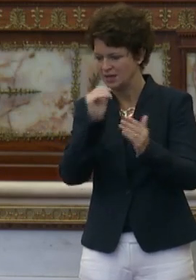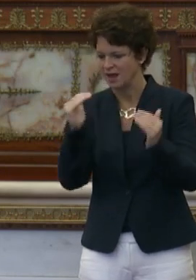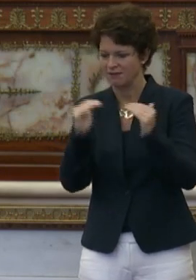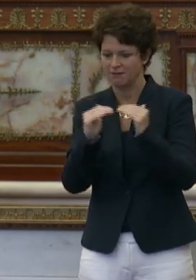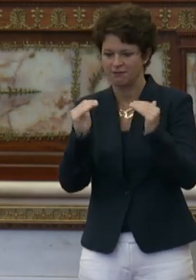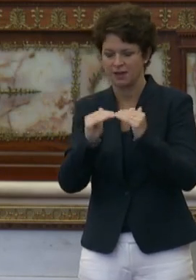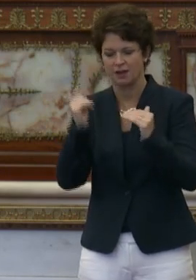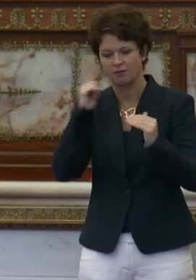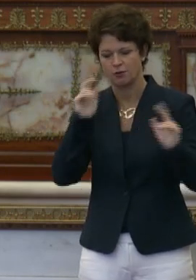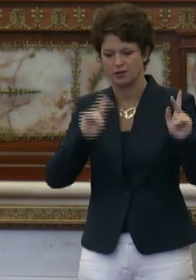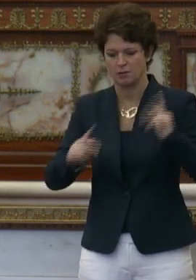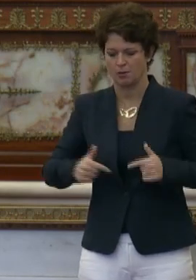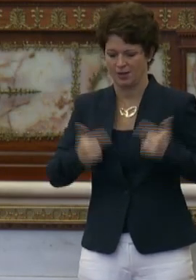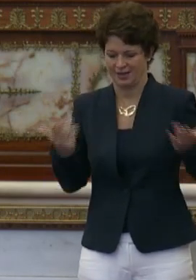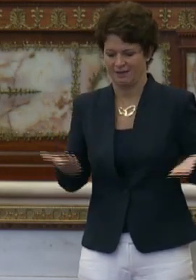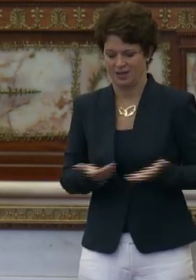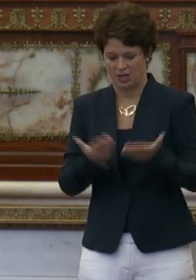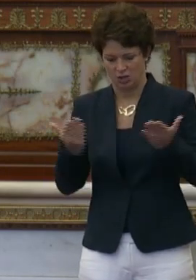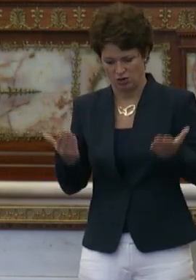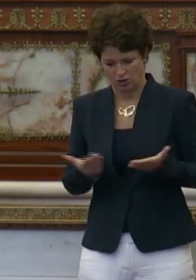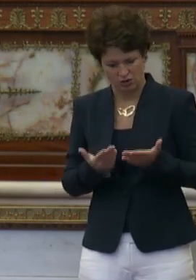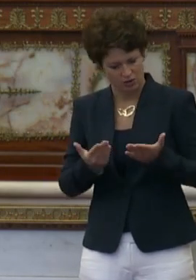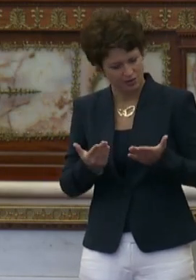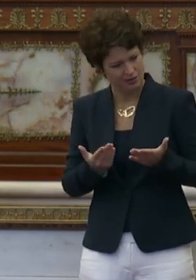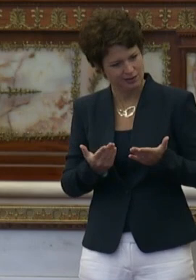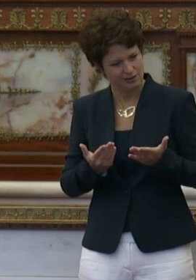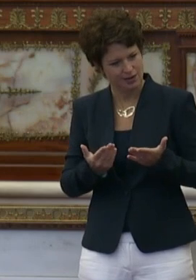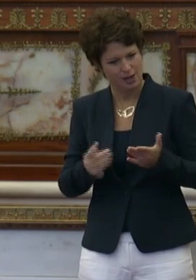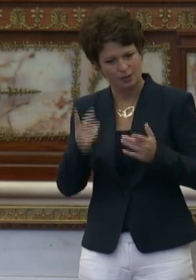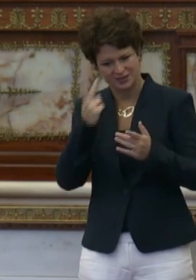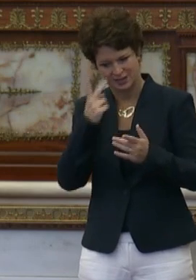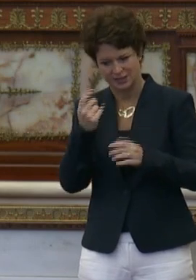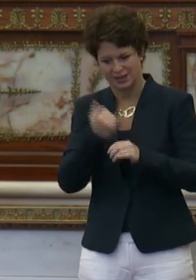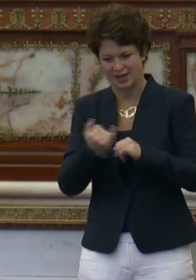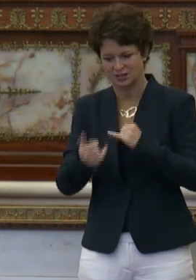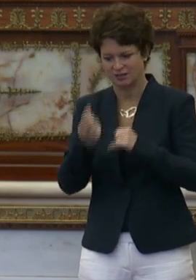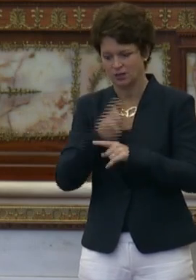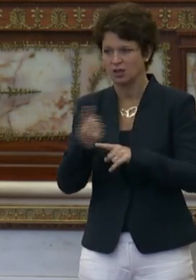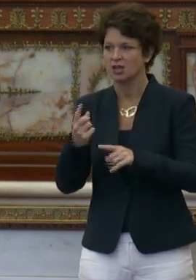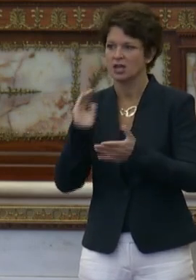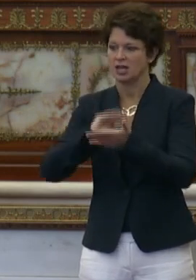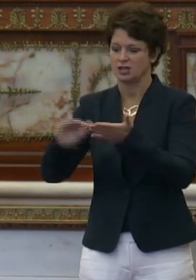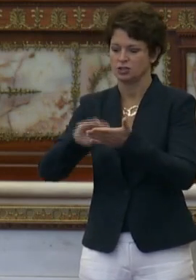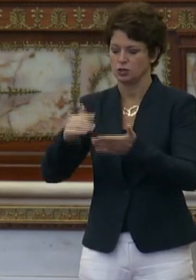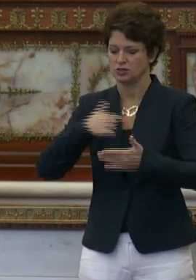your constituents, which, as we've seen in the past few weeks,